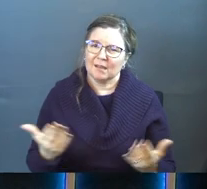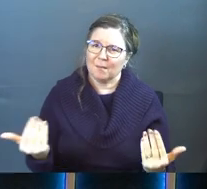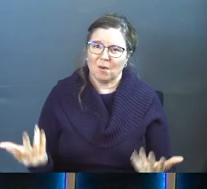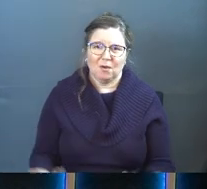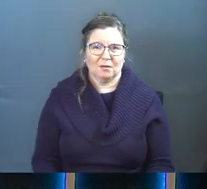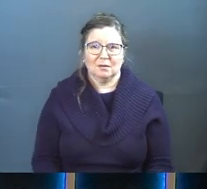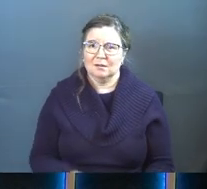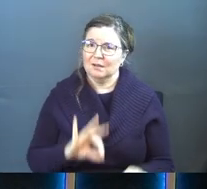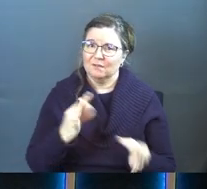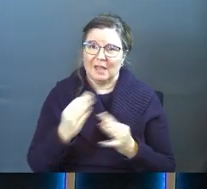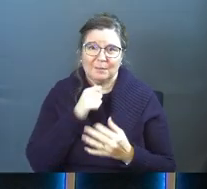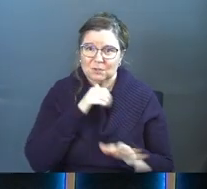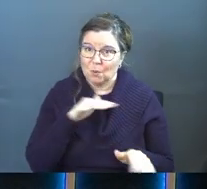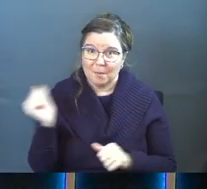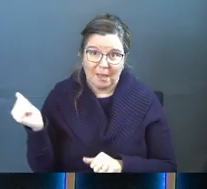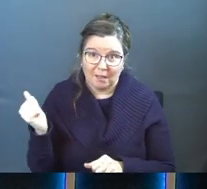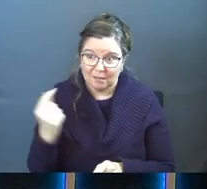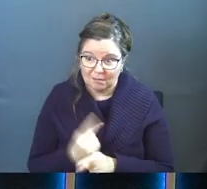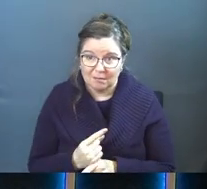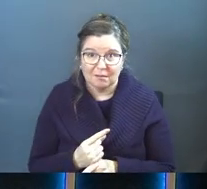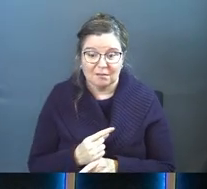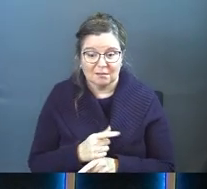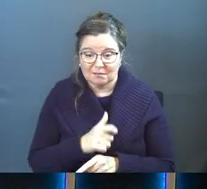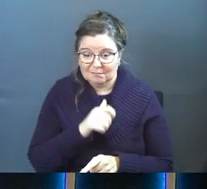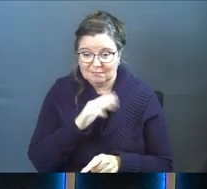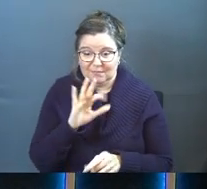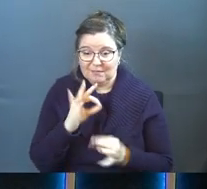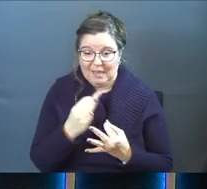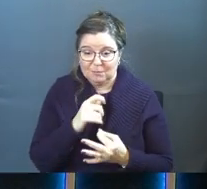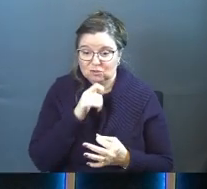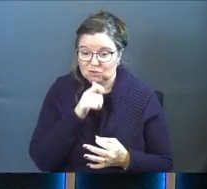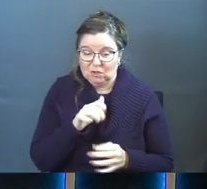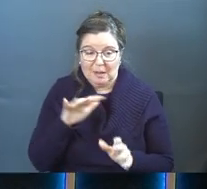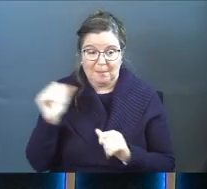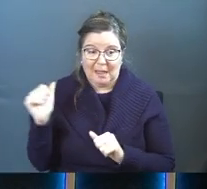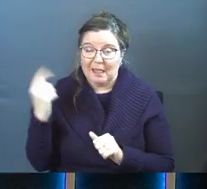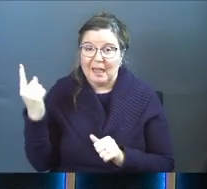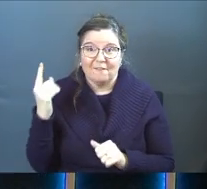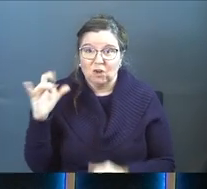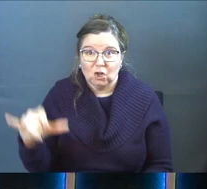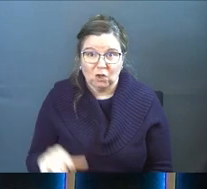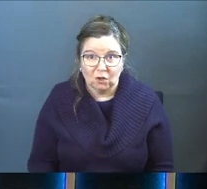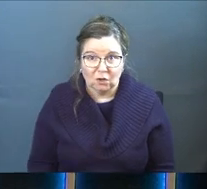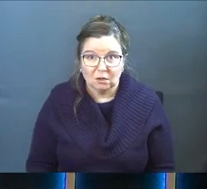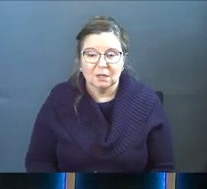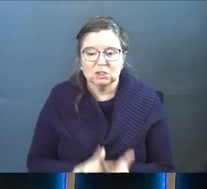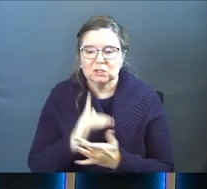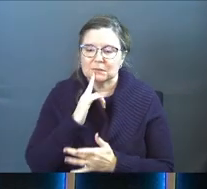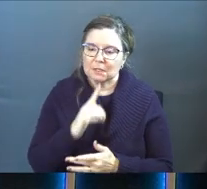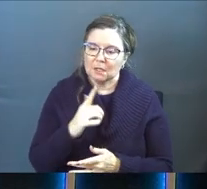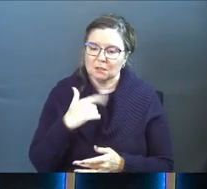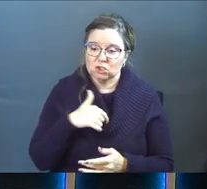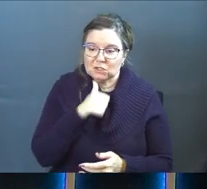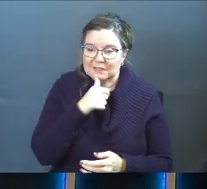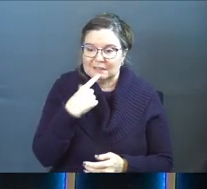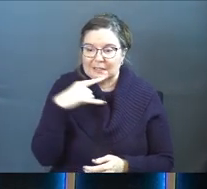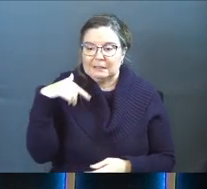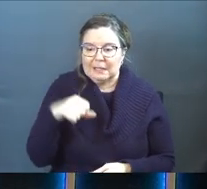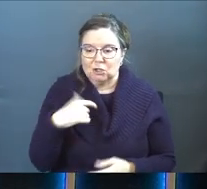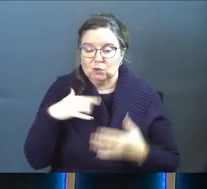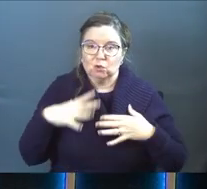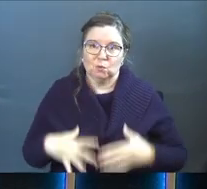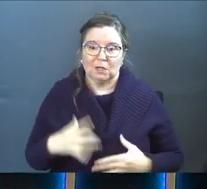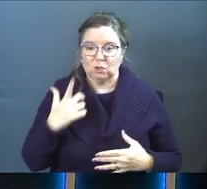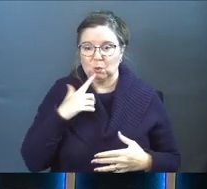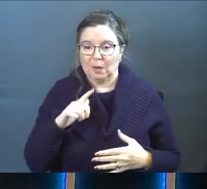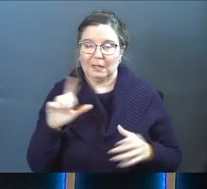Come on. Families don't bail. Families shouldn't bail. Families shouldn't bail ever. And Jesus is like, she didn't just say yes to the